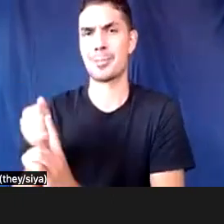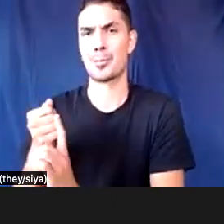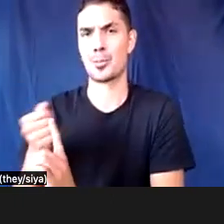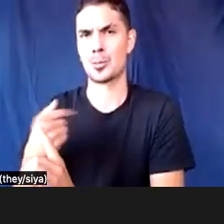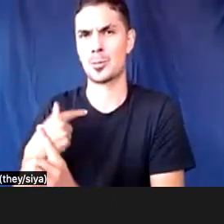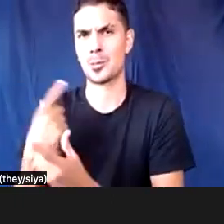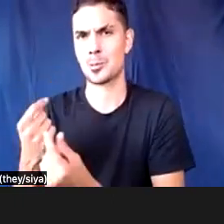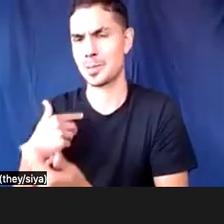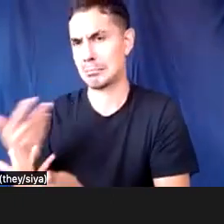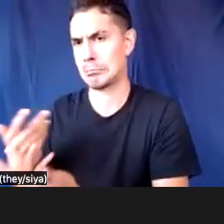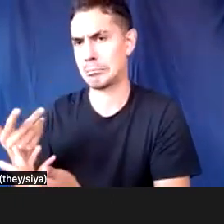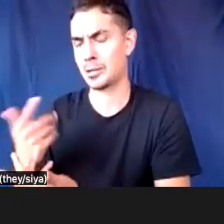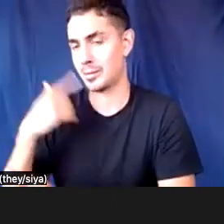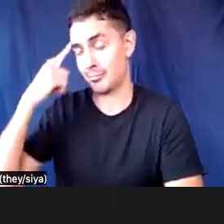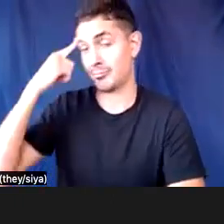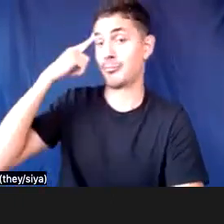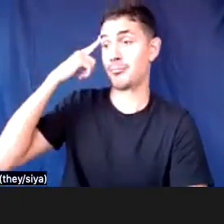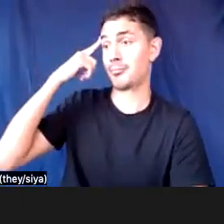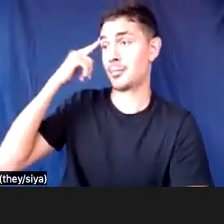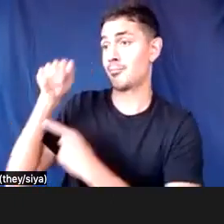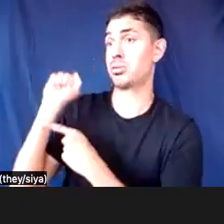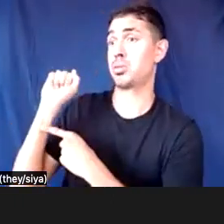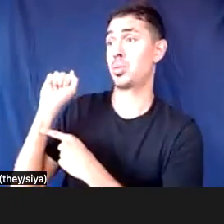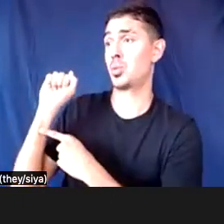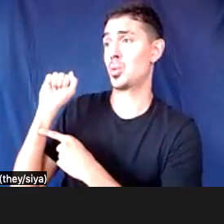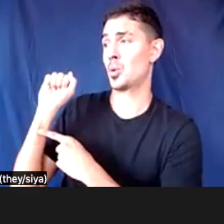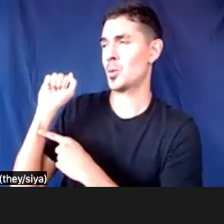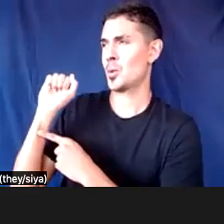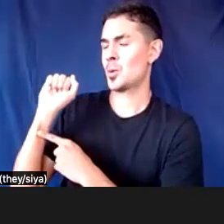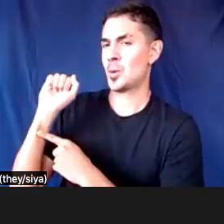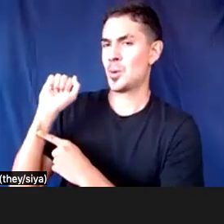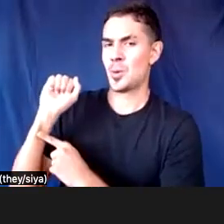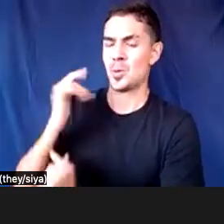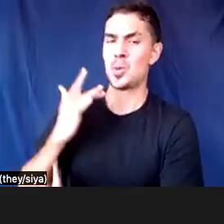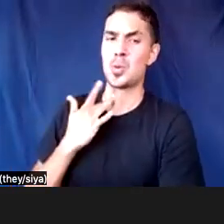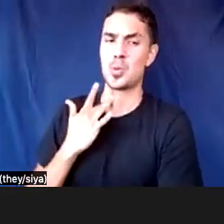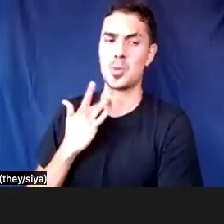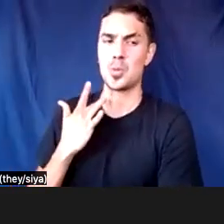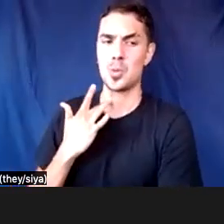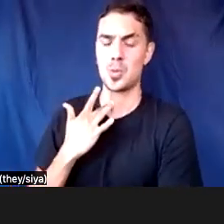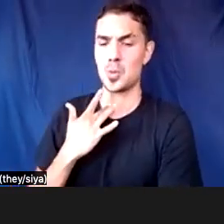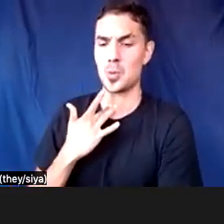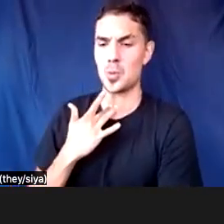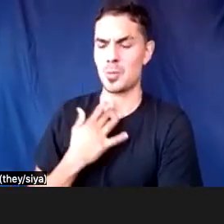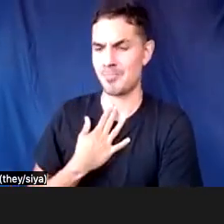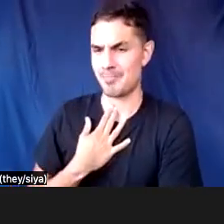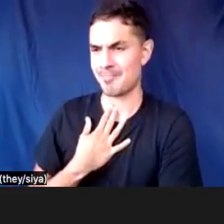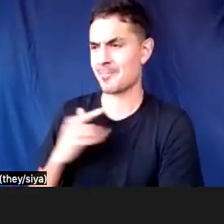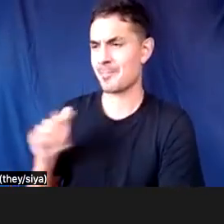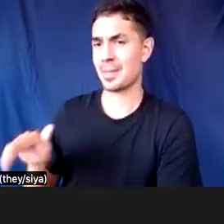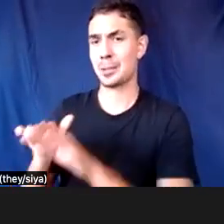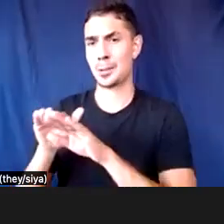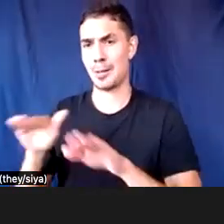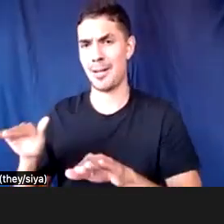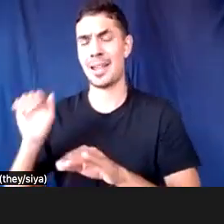hit me like a punch in my throat, right? Like to think that a child can prevent their own sexual